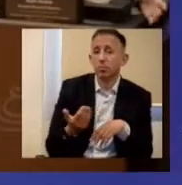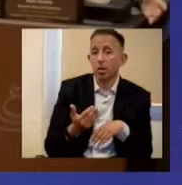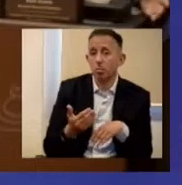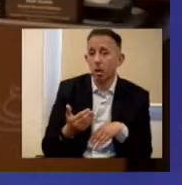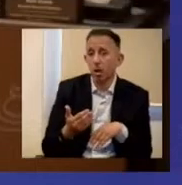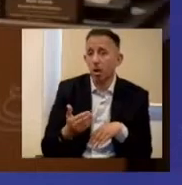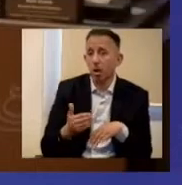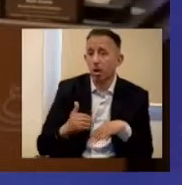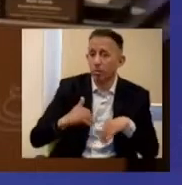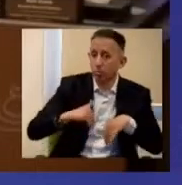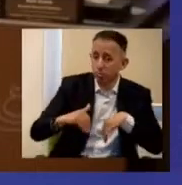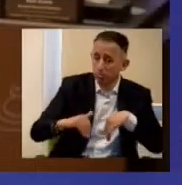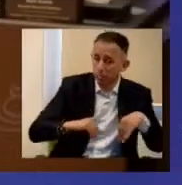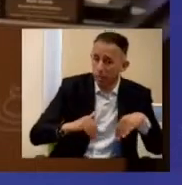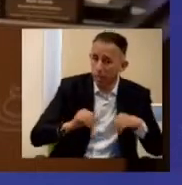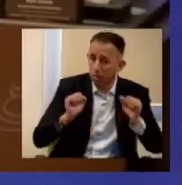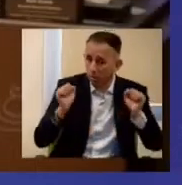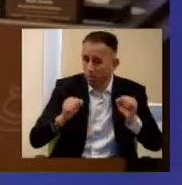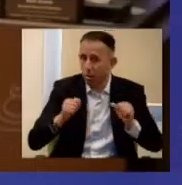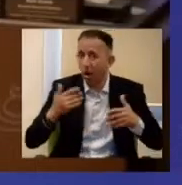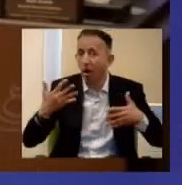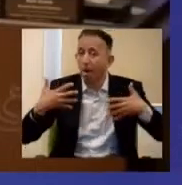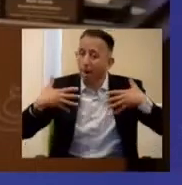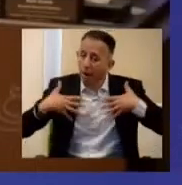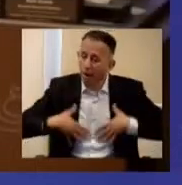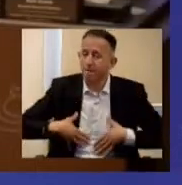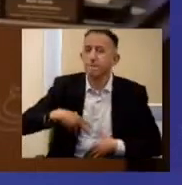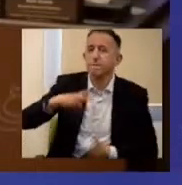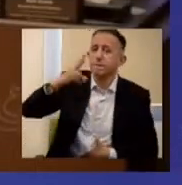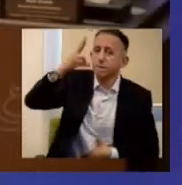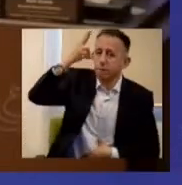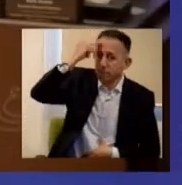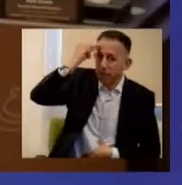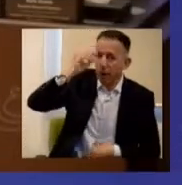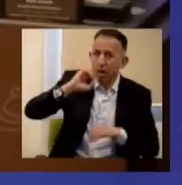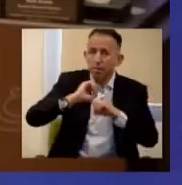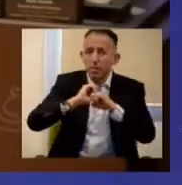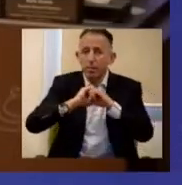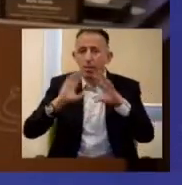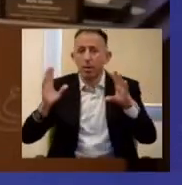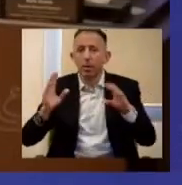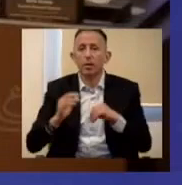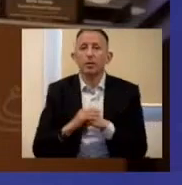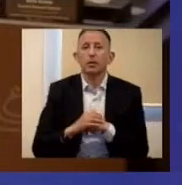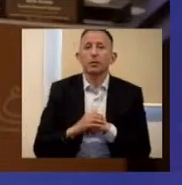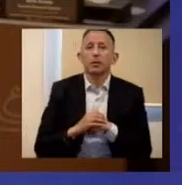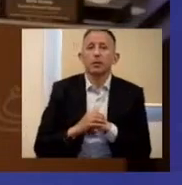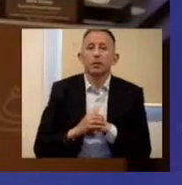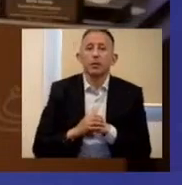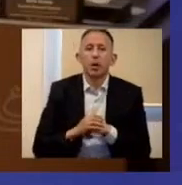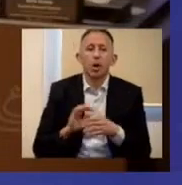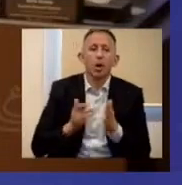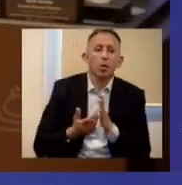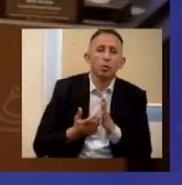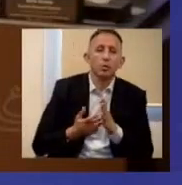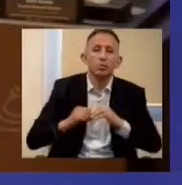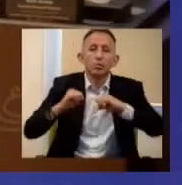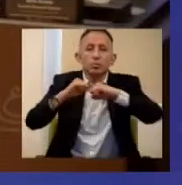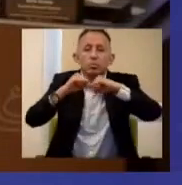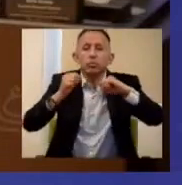is an issue where we are not aware of what's ahead because the dynamics of society is slow. So let's be